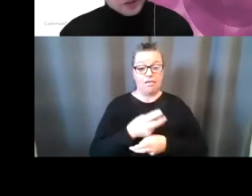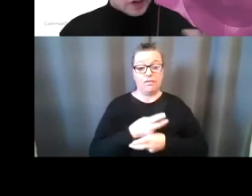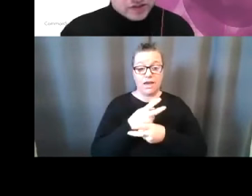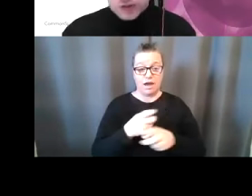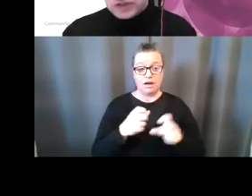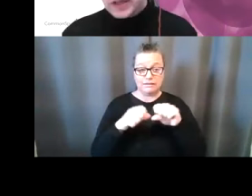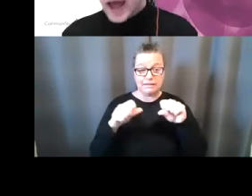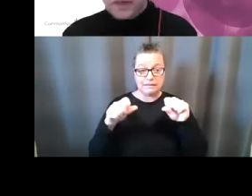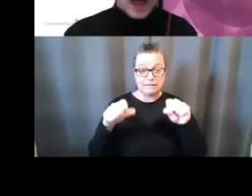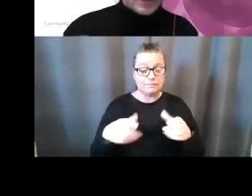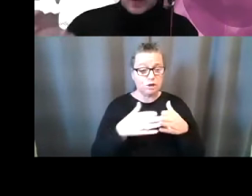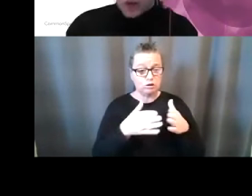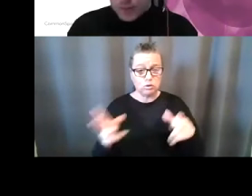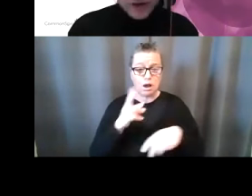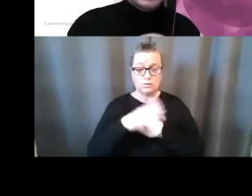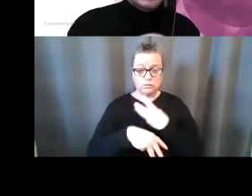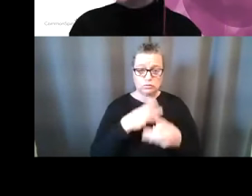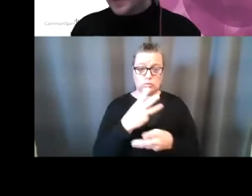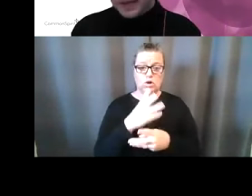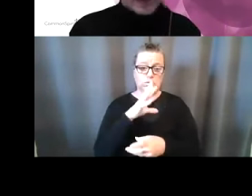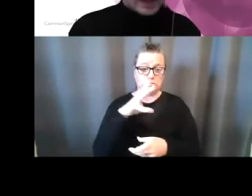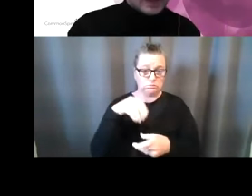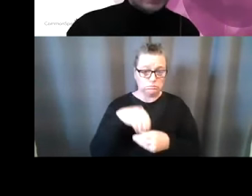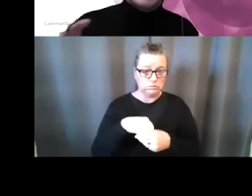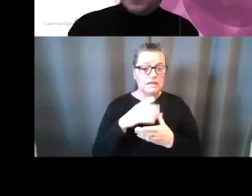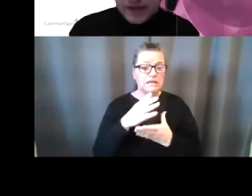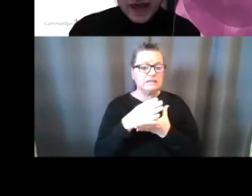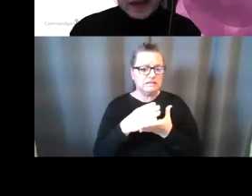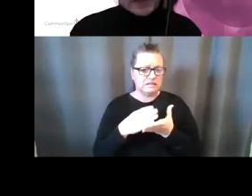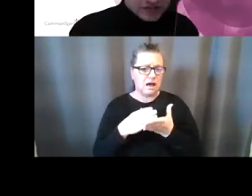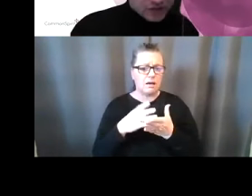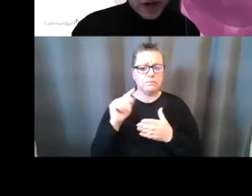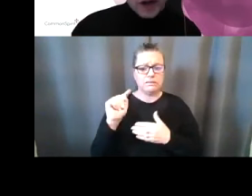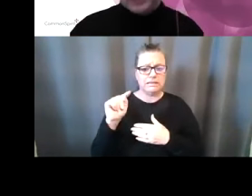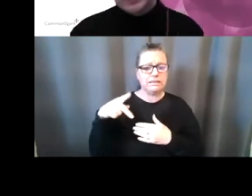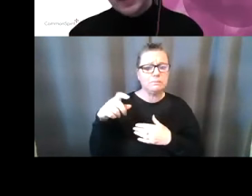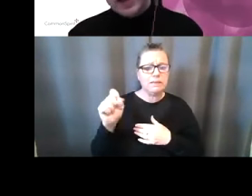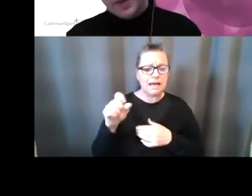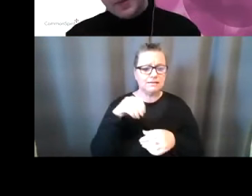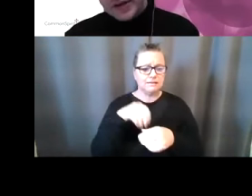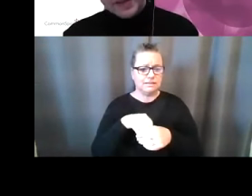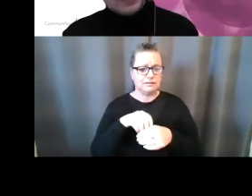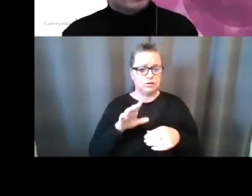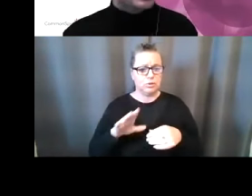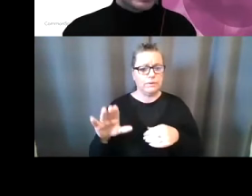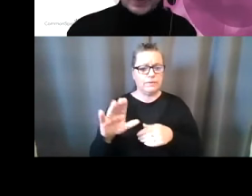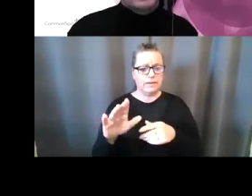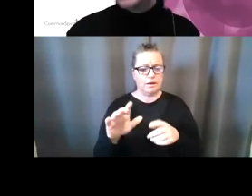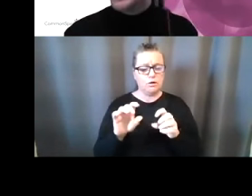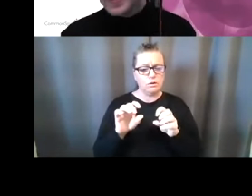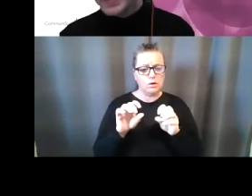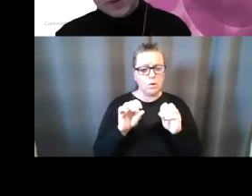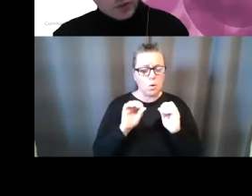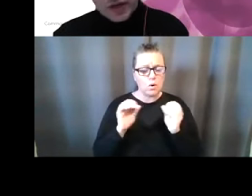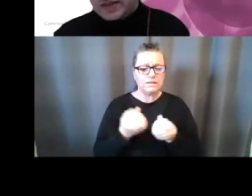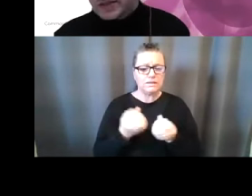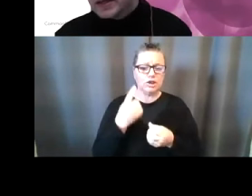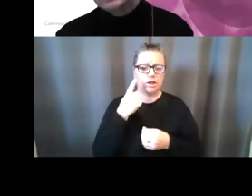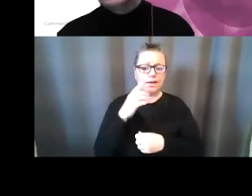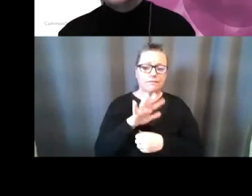country or across the world have kind of incorporated some elements of TPS into their organizations, such as 5S